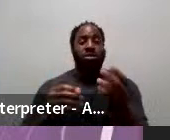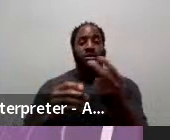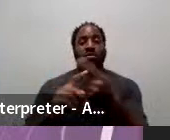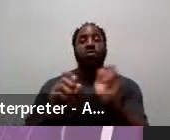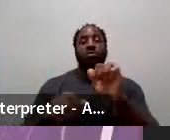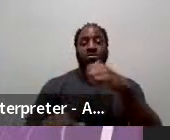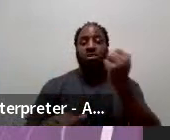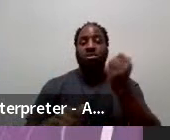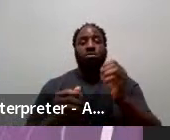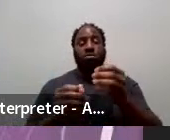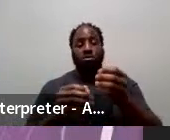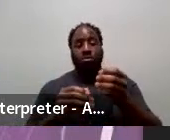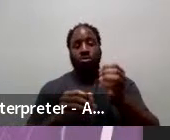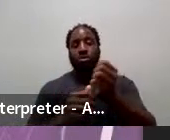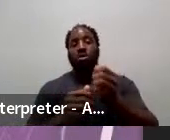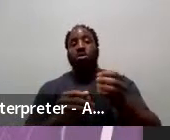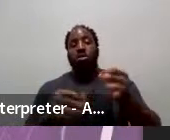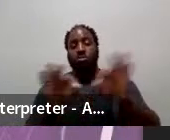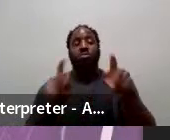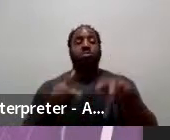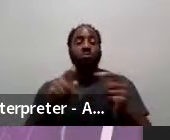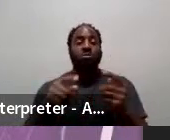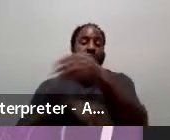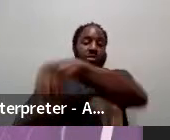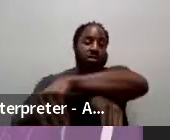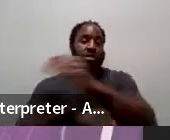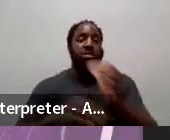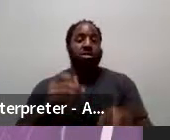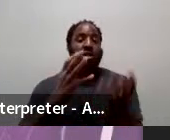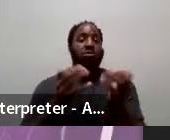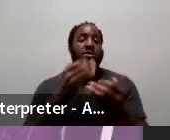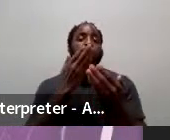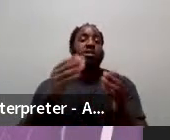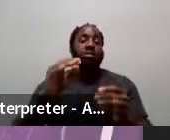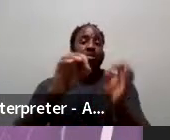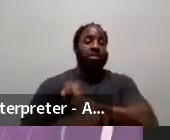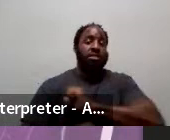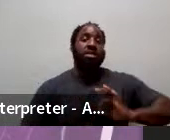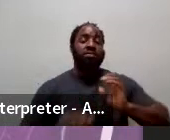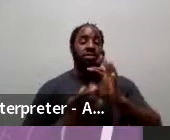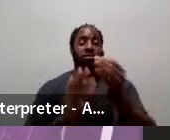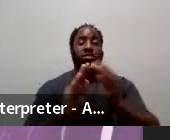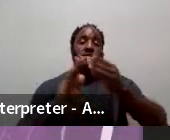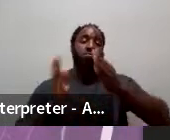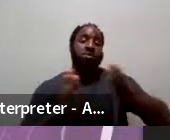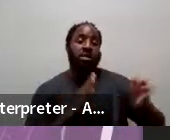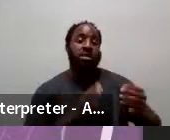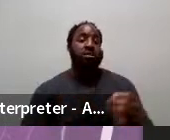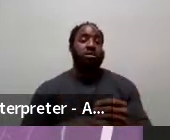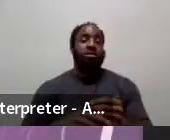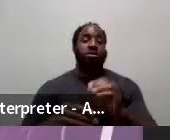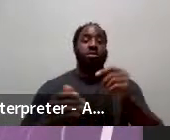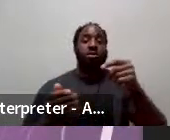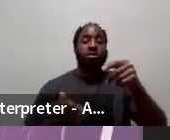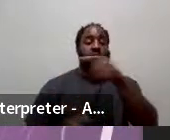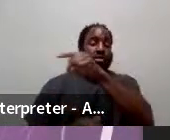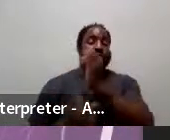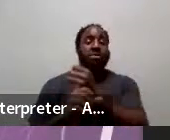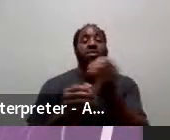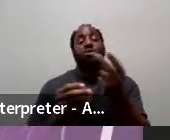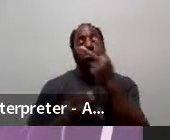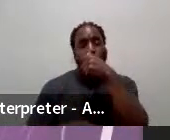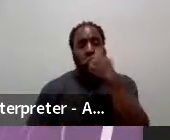I also want to thank the staff of the Department of City Planning They make it look easy pulling this